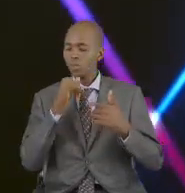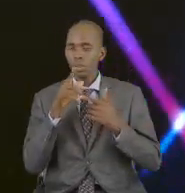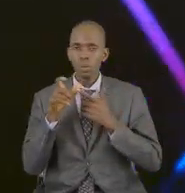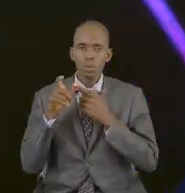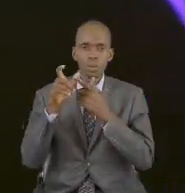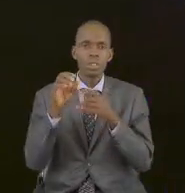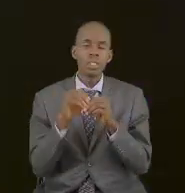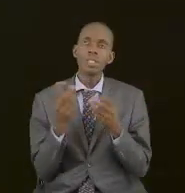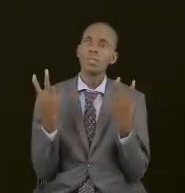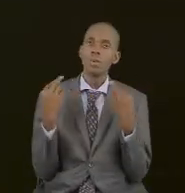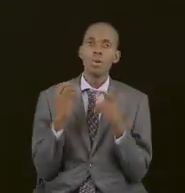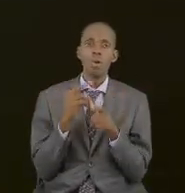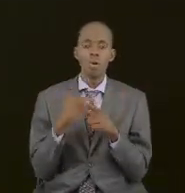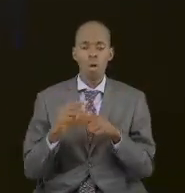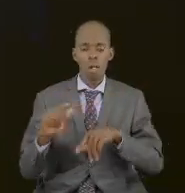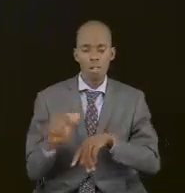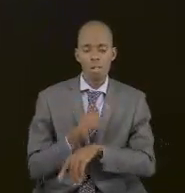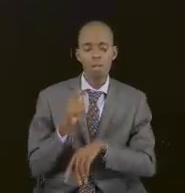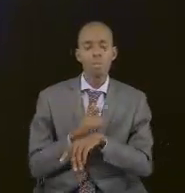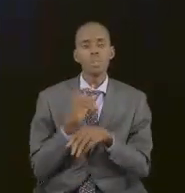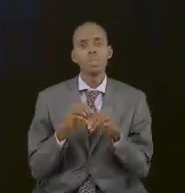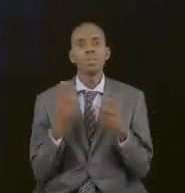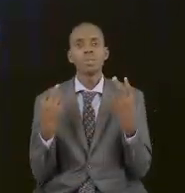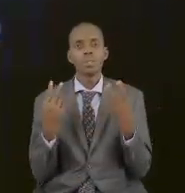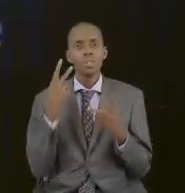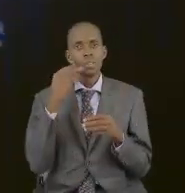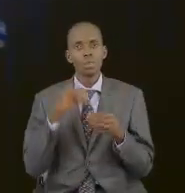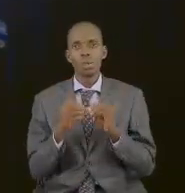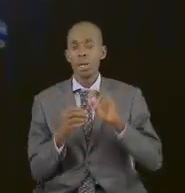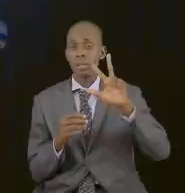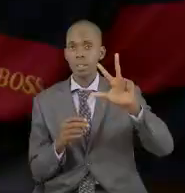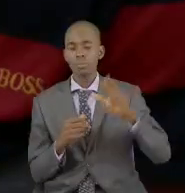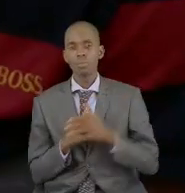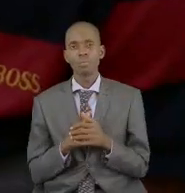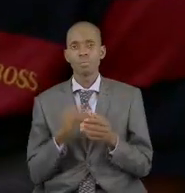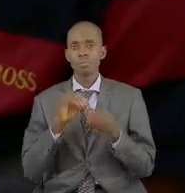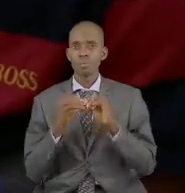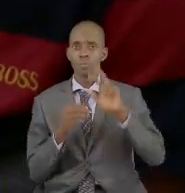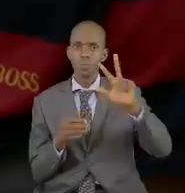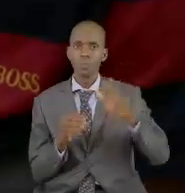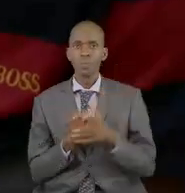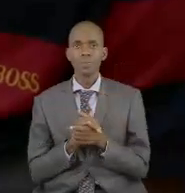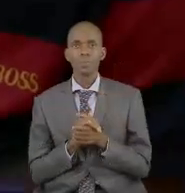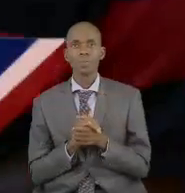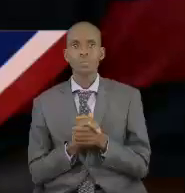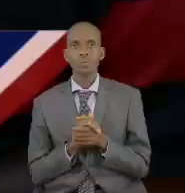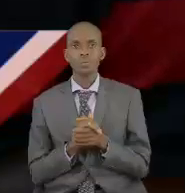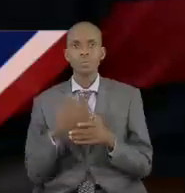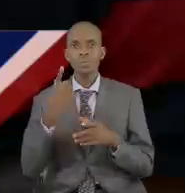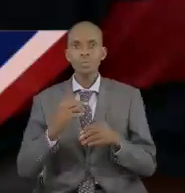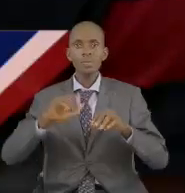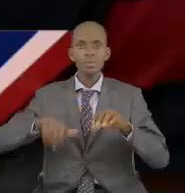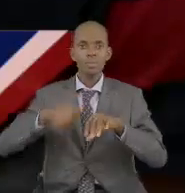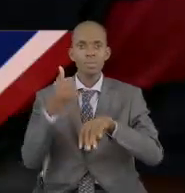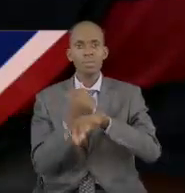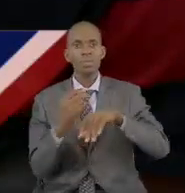neither labored in vain. Look at number three here. Number three is the established